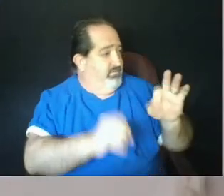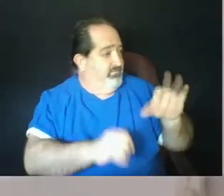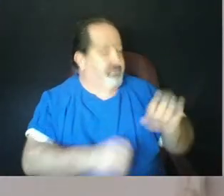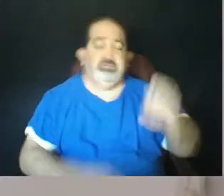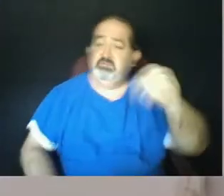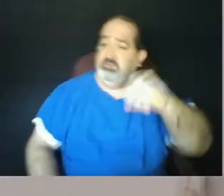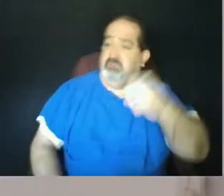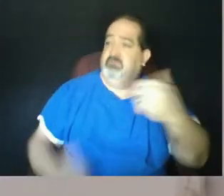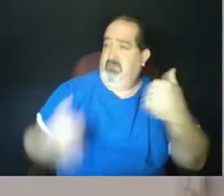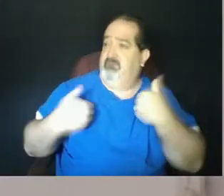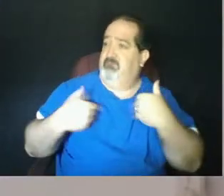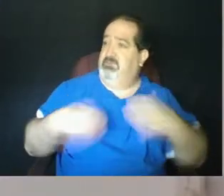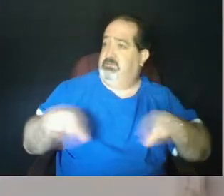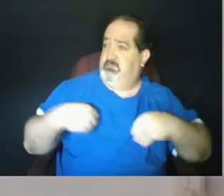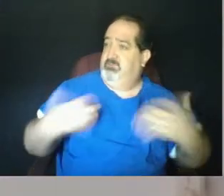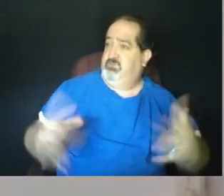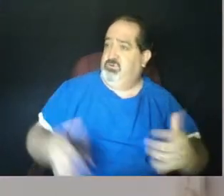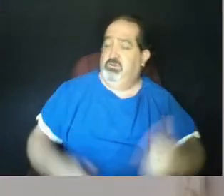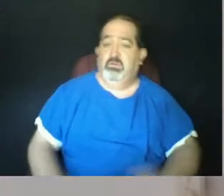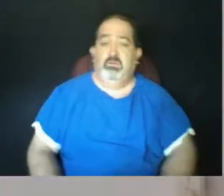Your Excellencies.